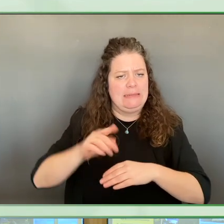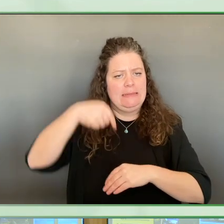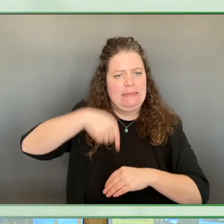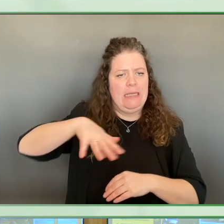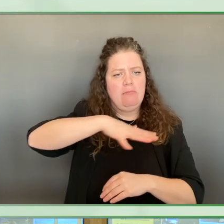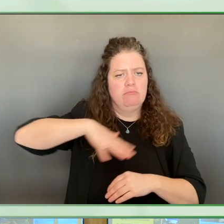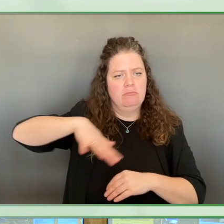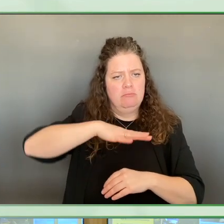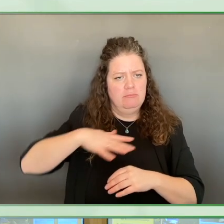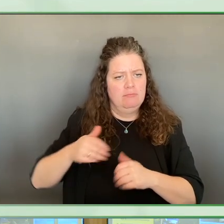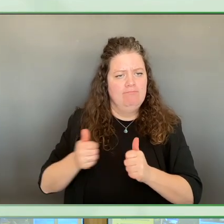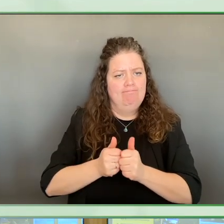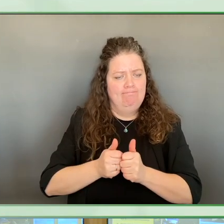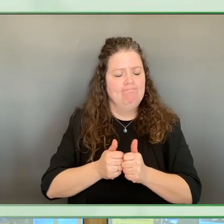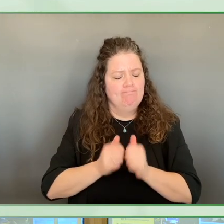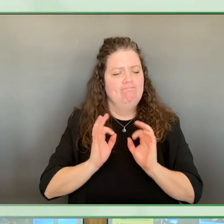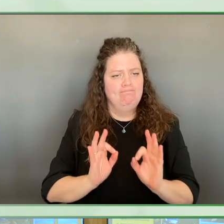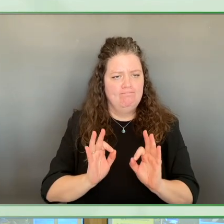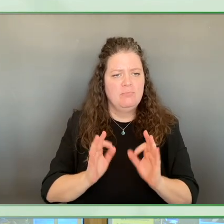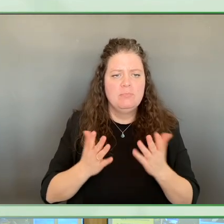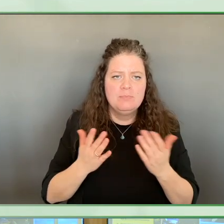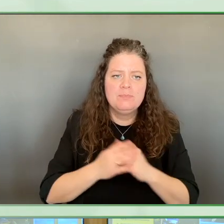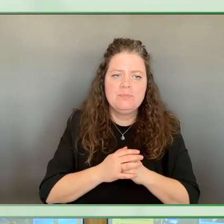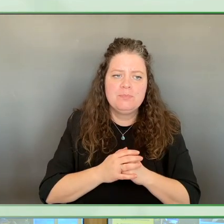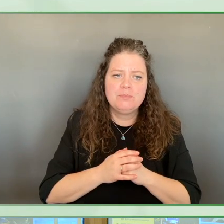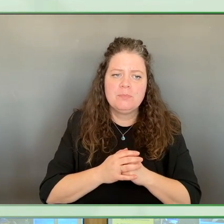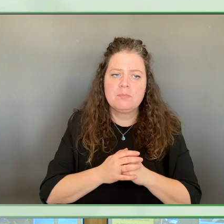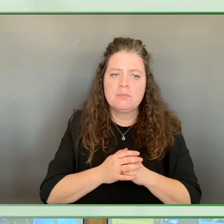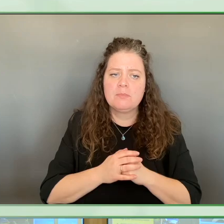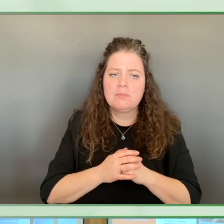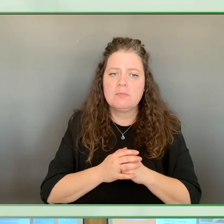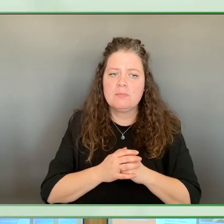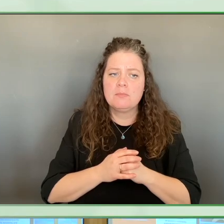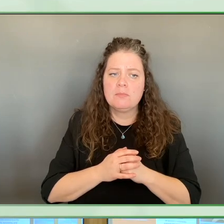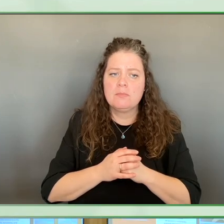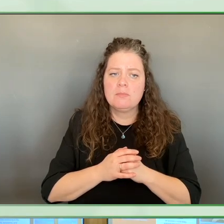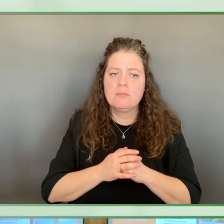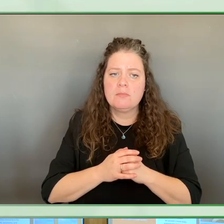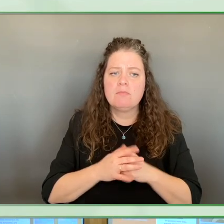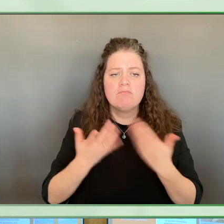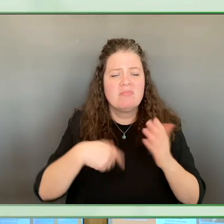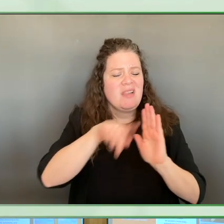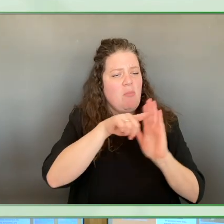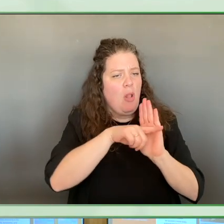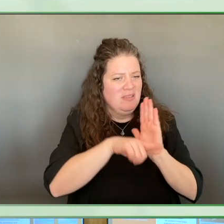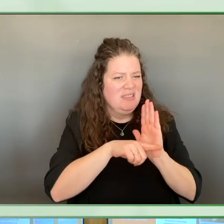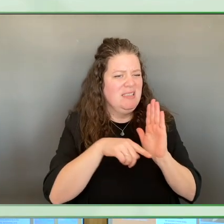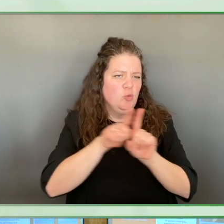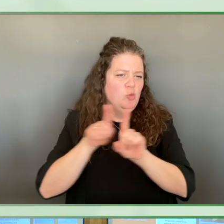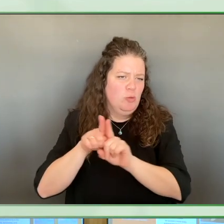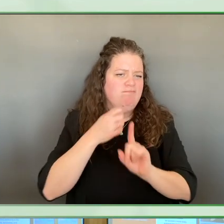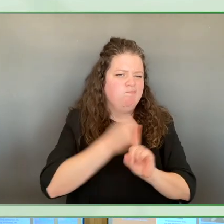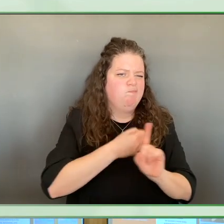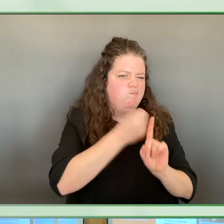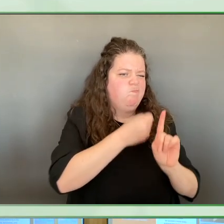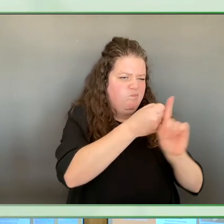partners, but also employ market shaping and policy advocacy efforts. We believe that through this platform here